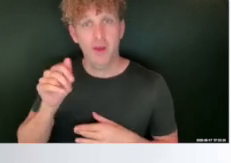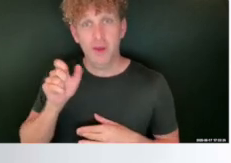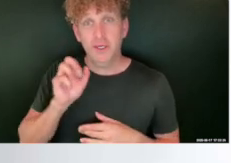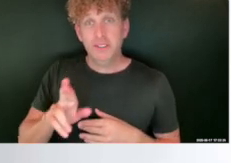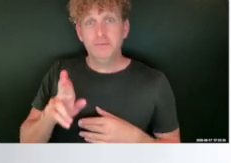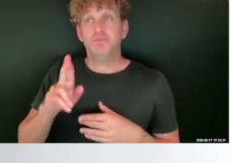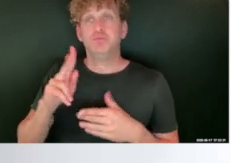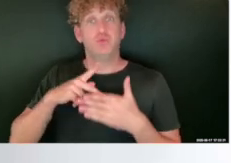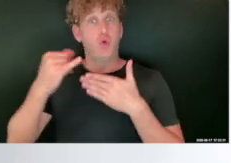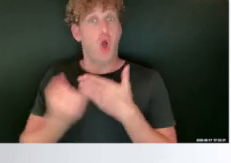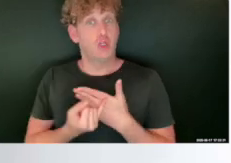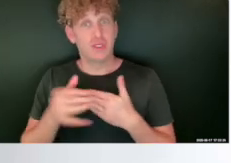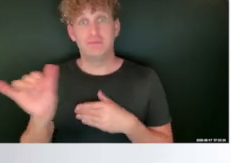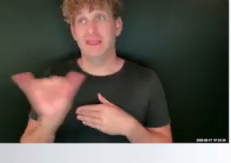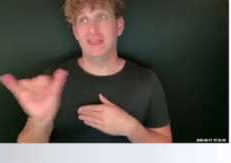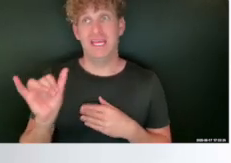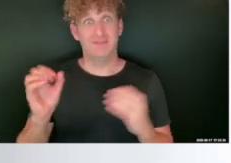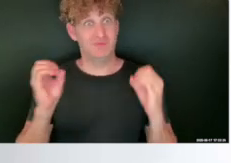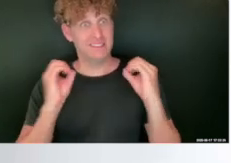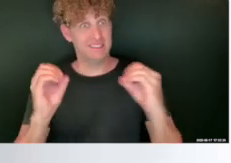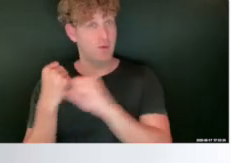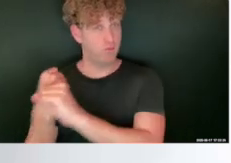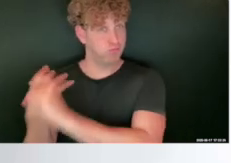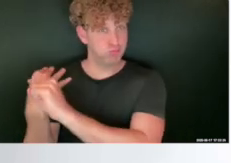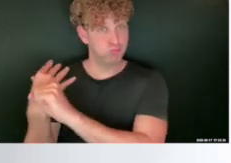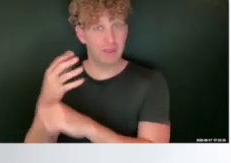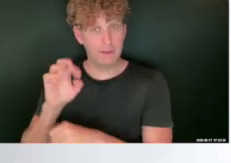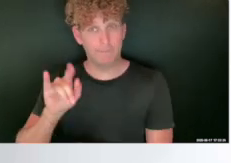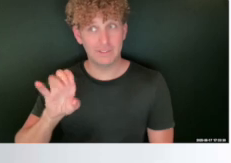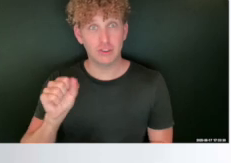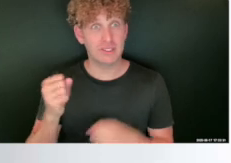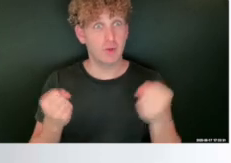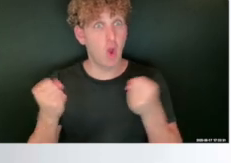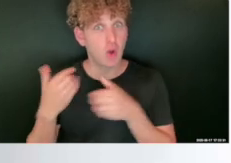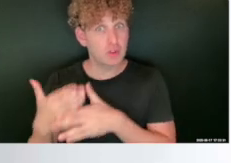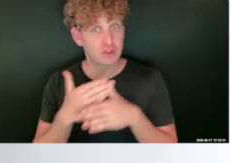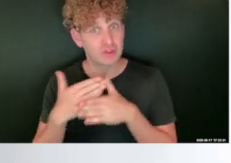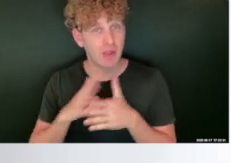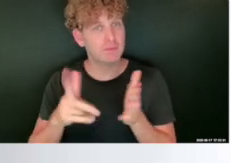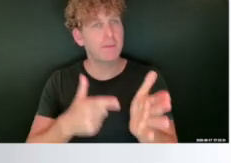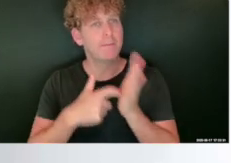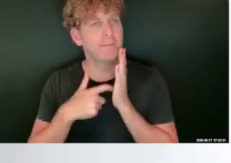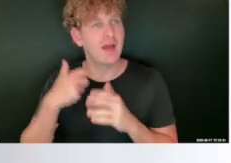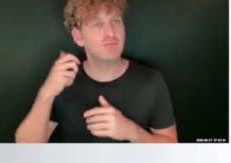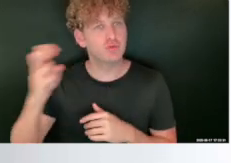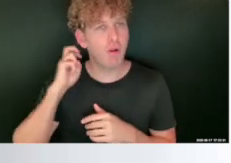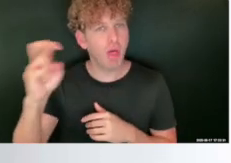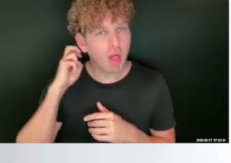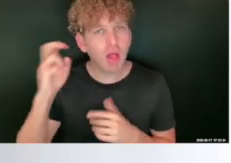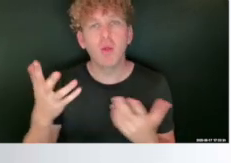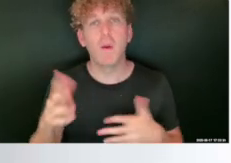visit the Clean Mobility Options website, linked on this slide, and my colleague can also drop the link in the chat.